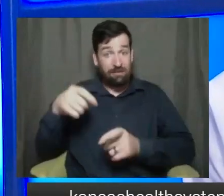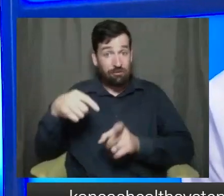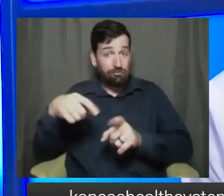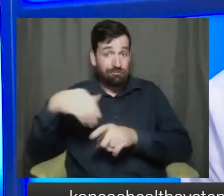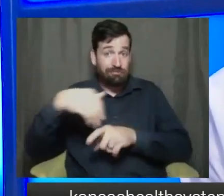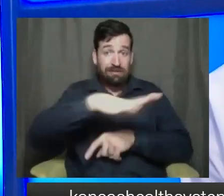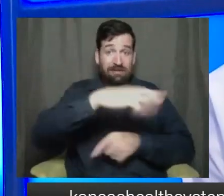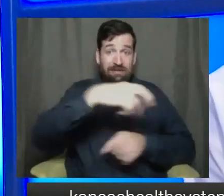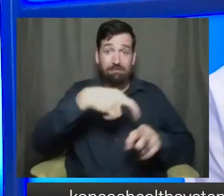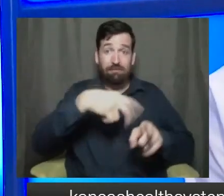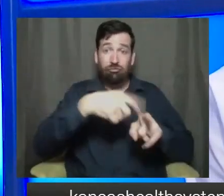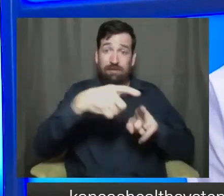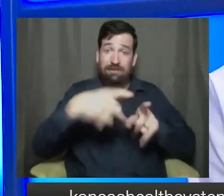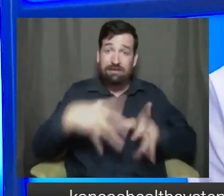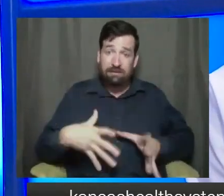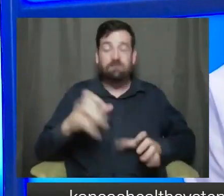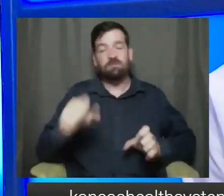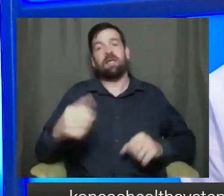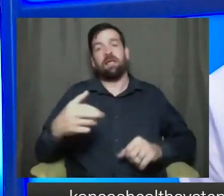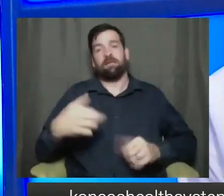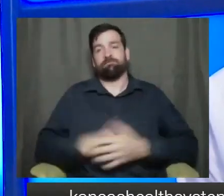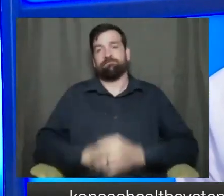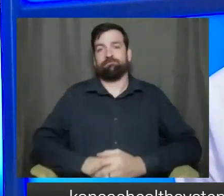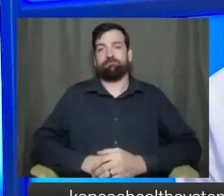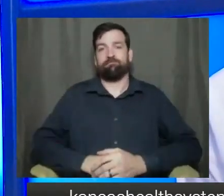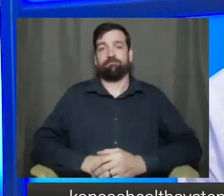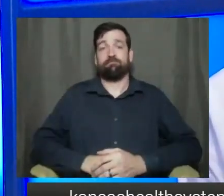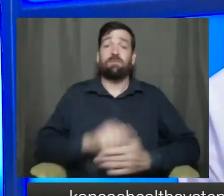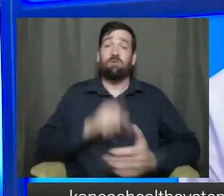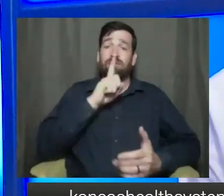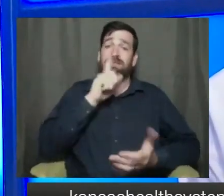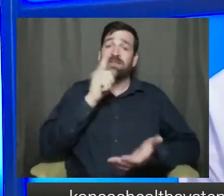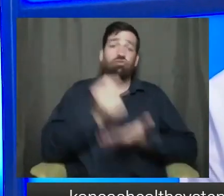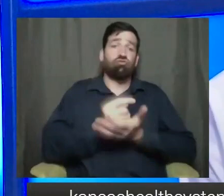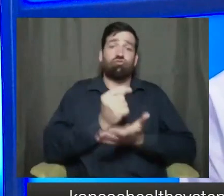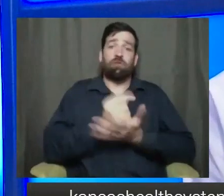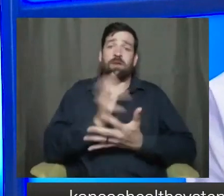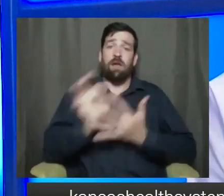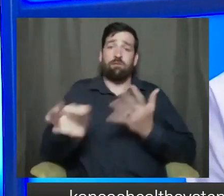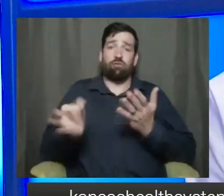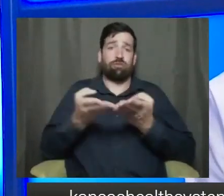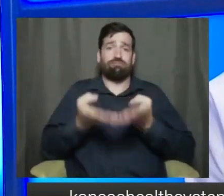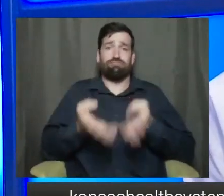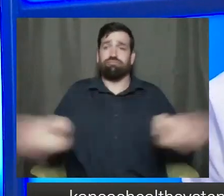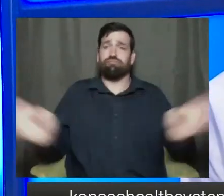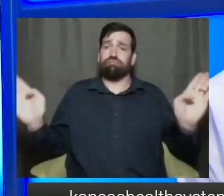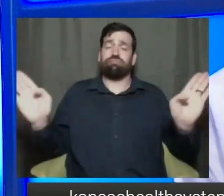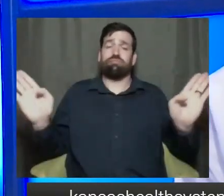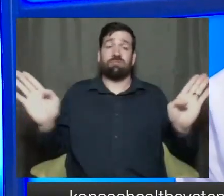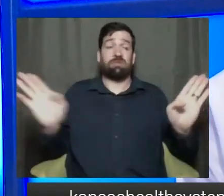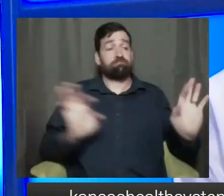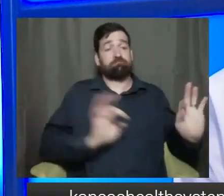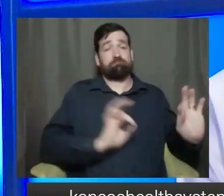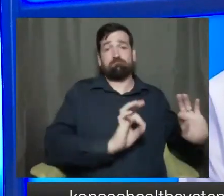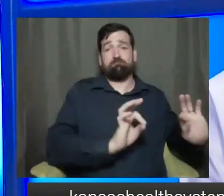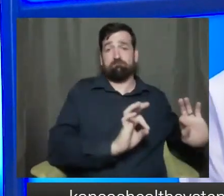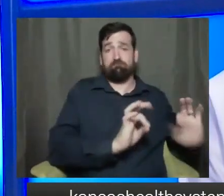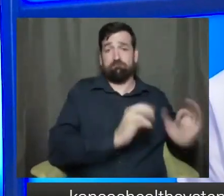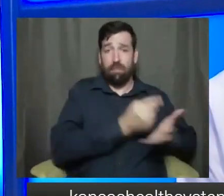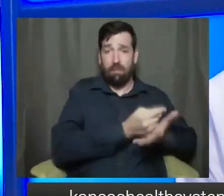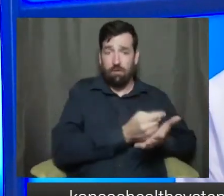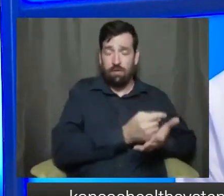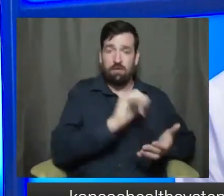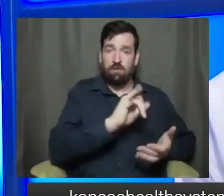to one of us. Really, treatment options span the full breadth, from conservative therapies like